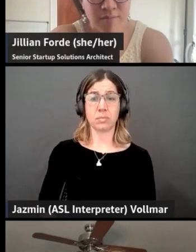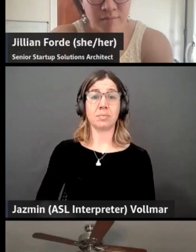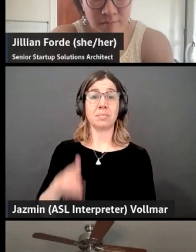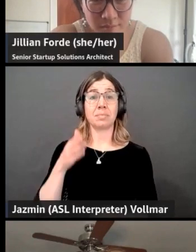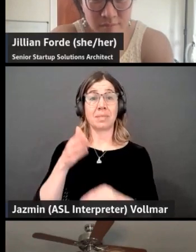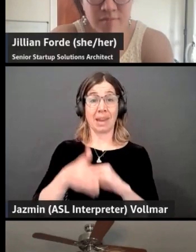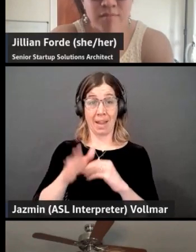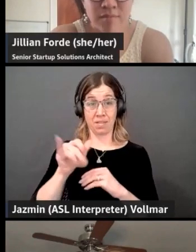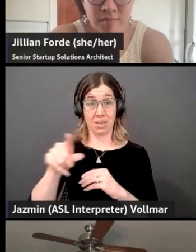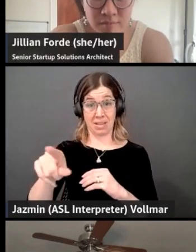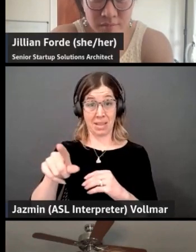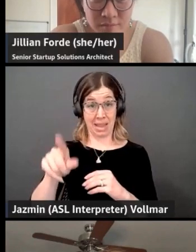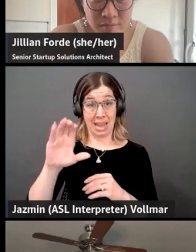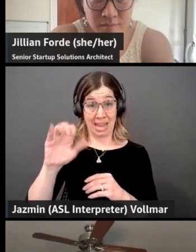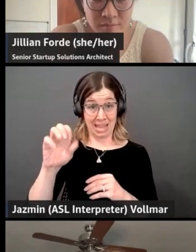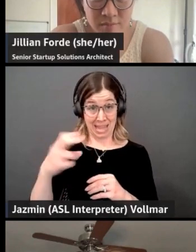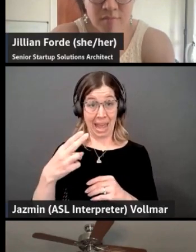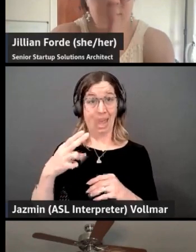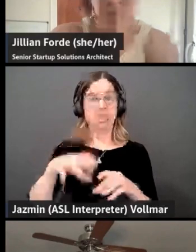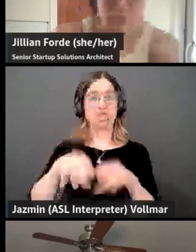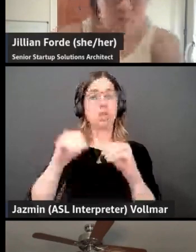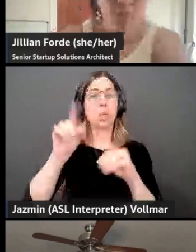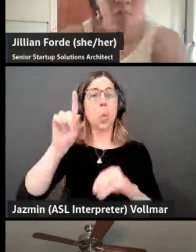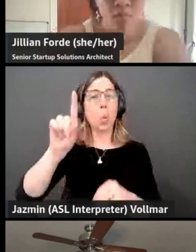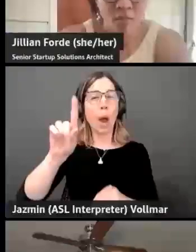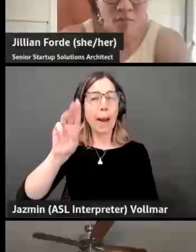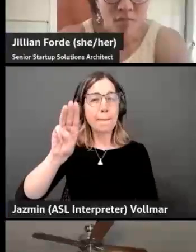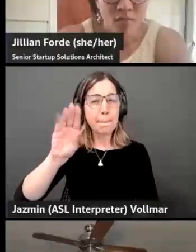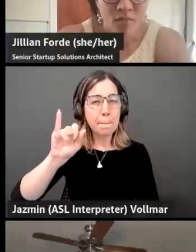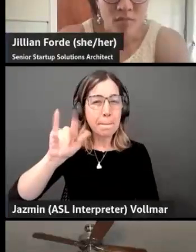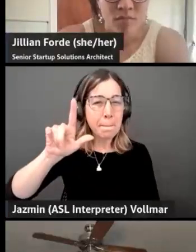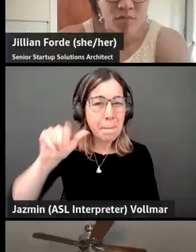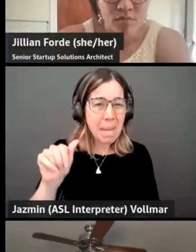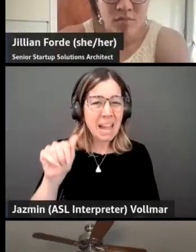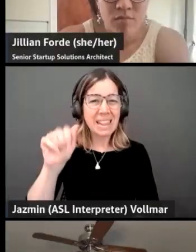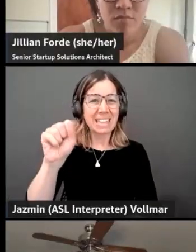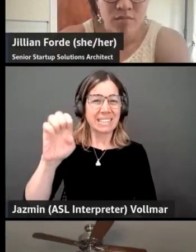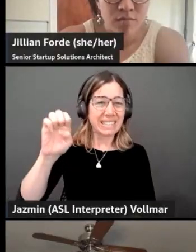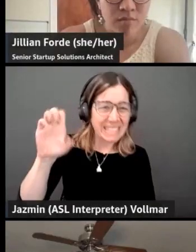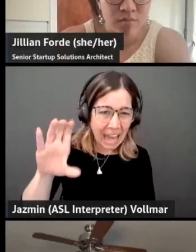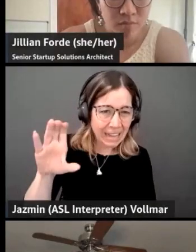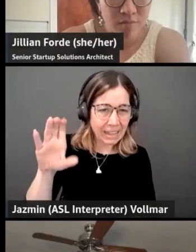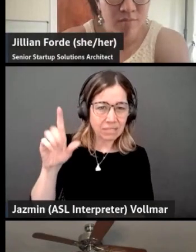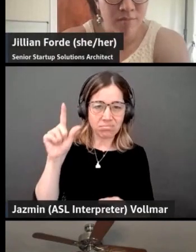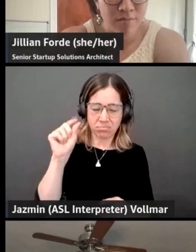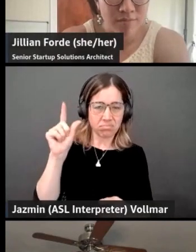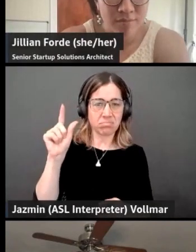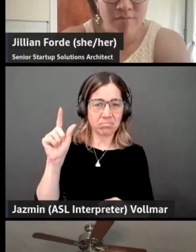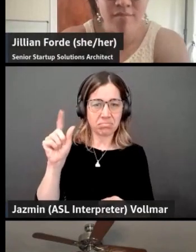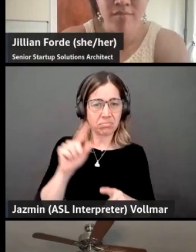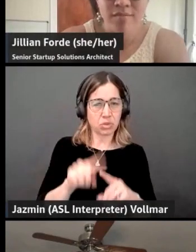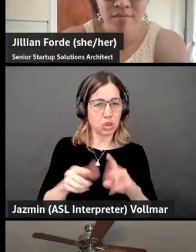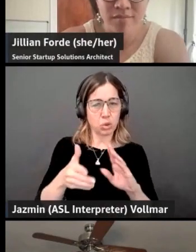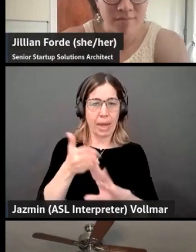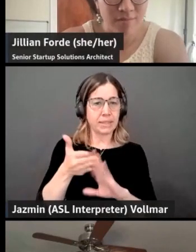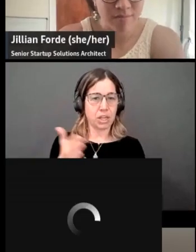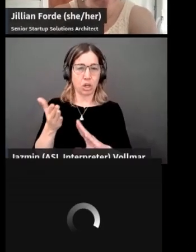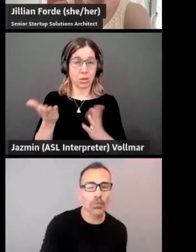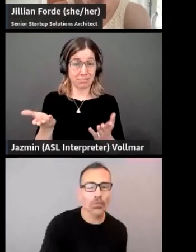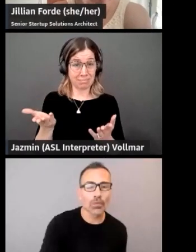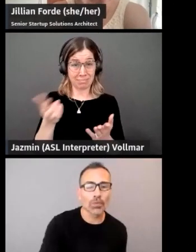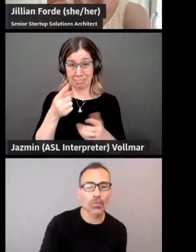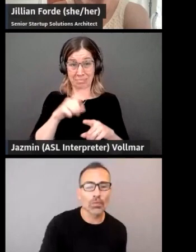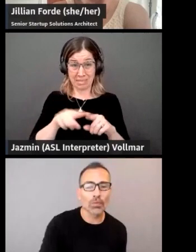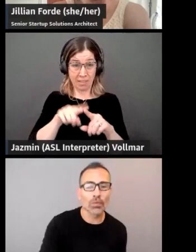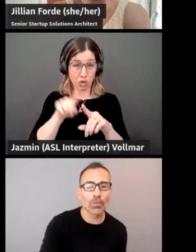up a little bit, it took 1 millisecond to execute. So normally what happens with these distance queries is that there's different